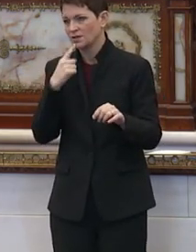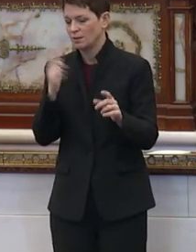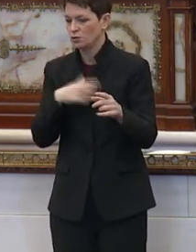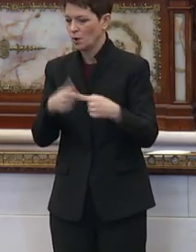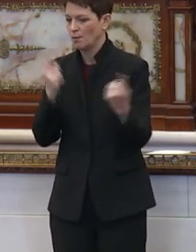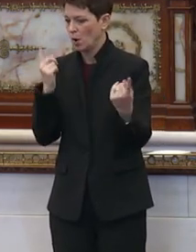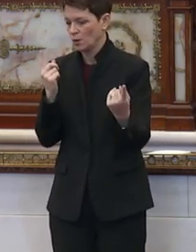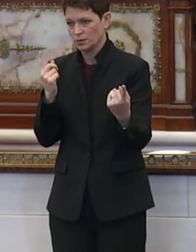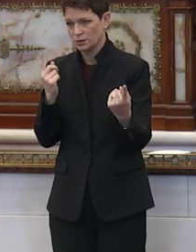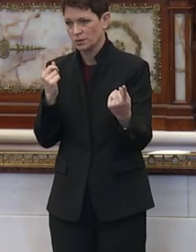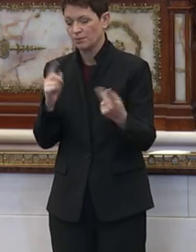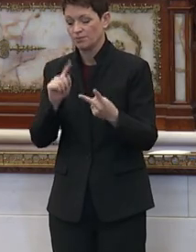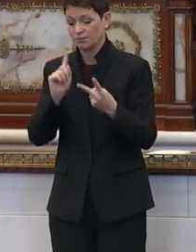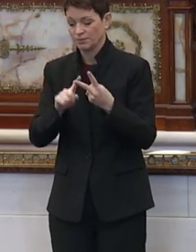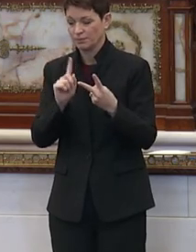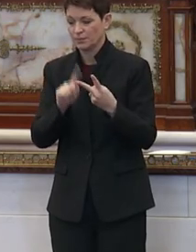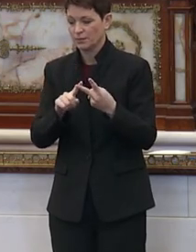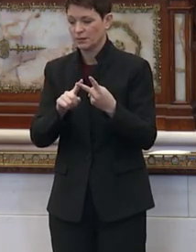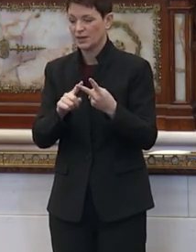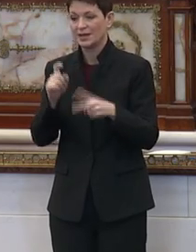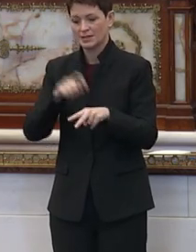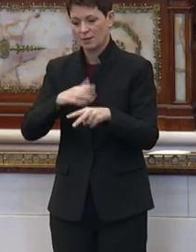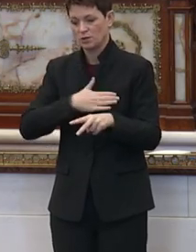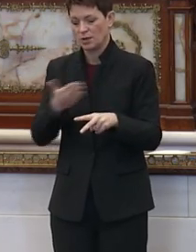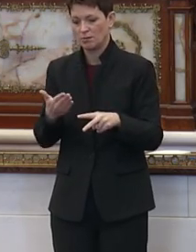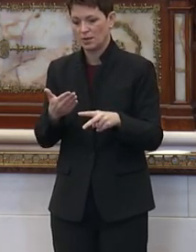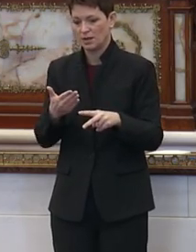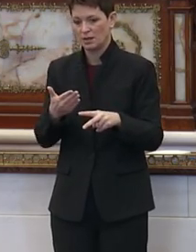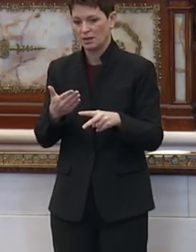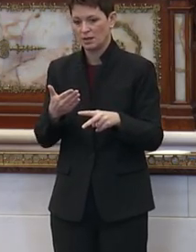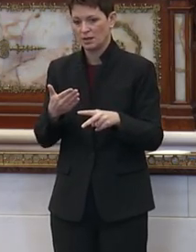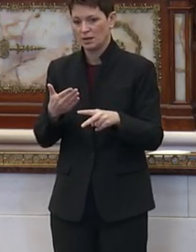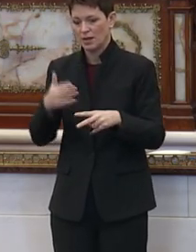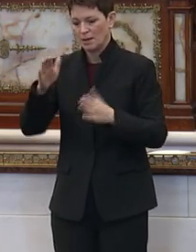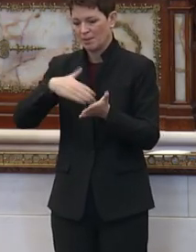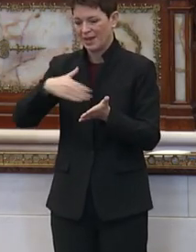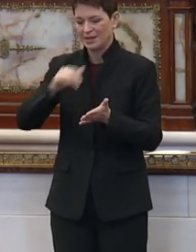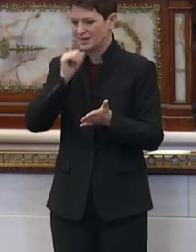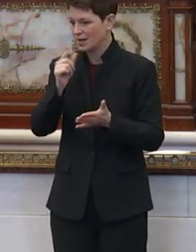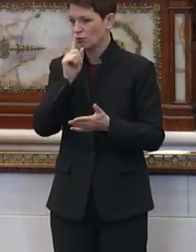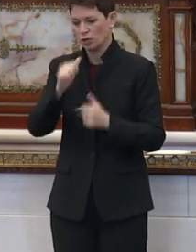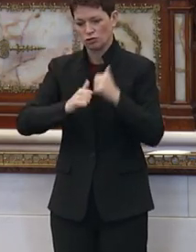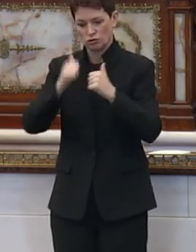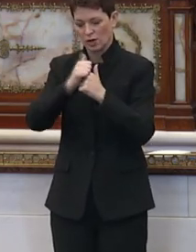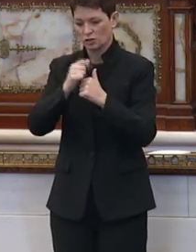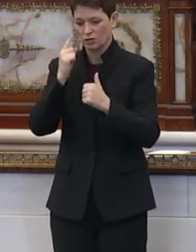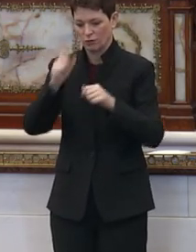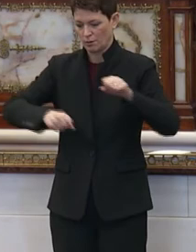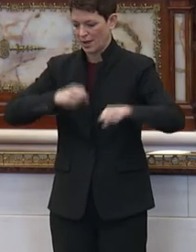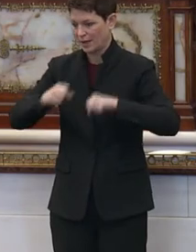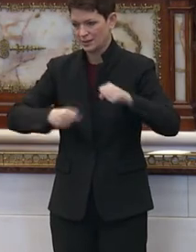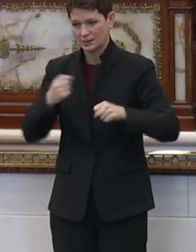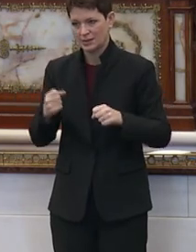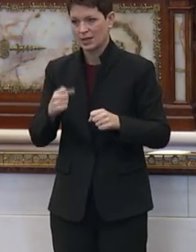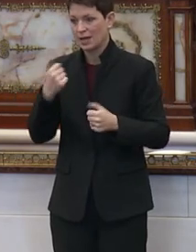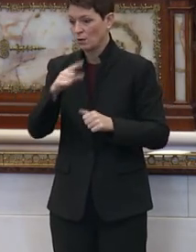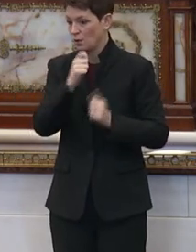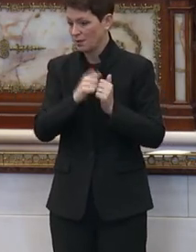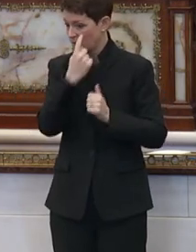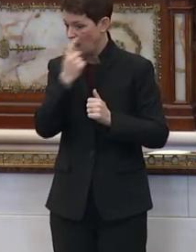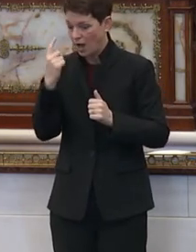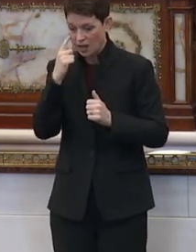oppose. Secondly, it's time to admit that paint isn't real bike infrastructure. Anyone with eyes can